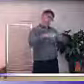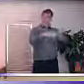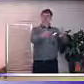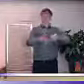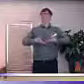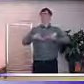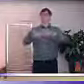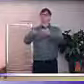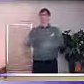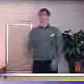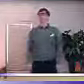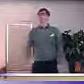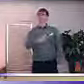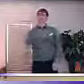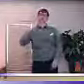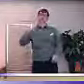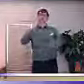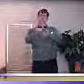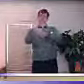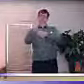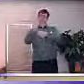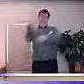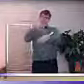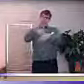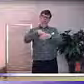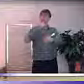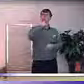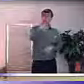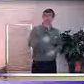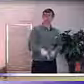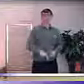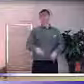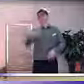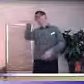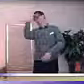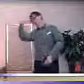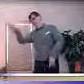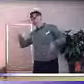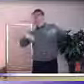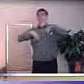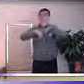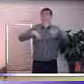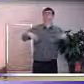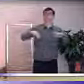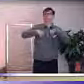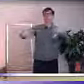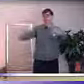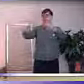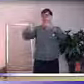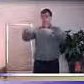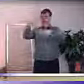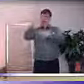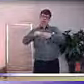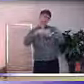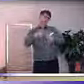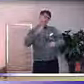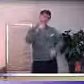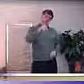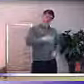gifts. And so I invite you to see that angel within the marble within